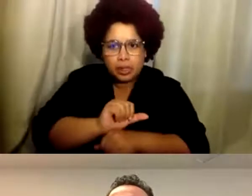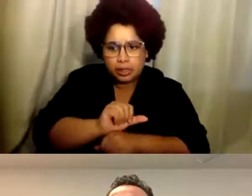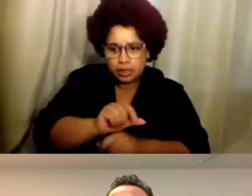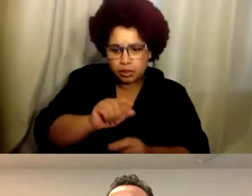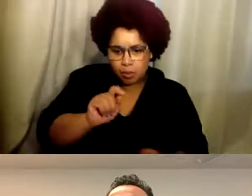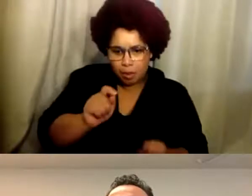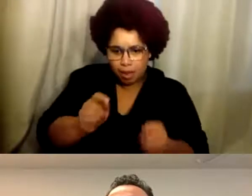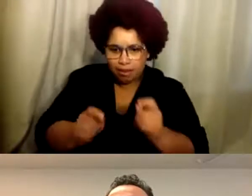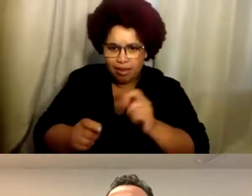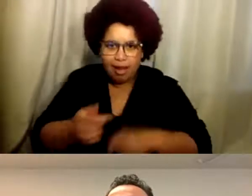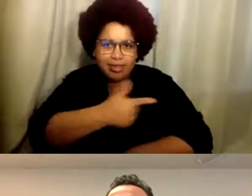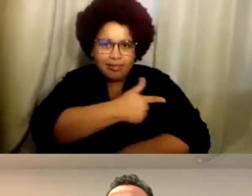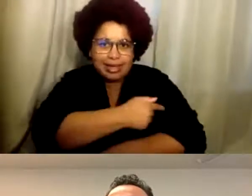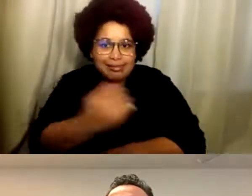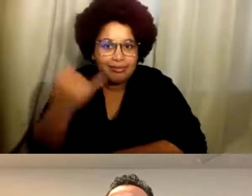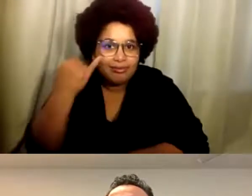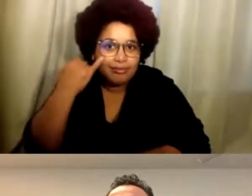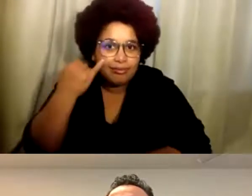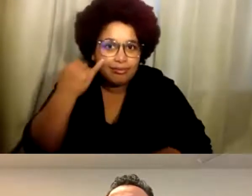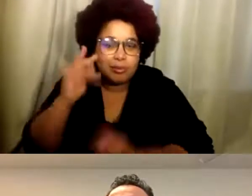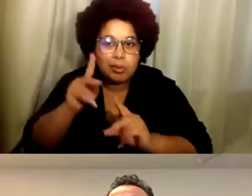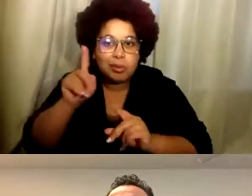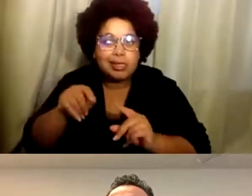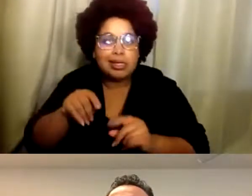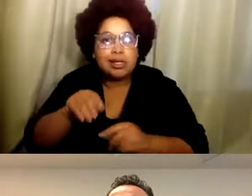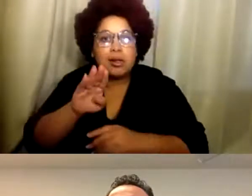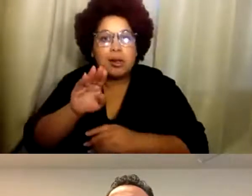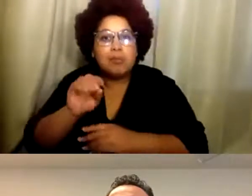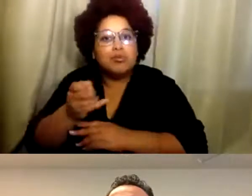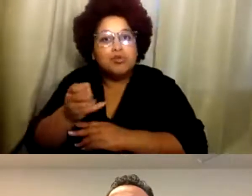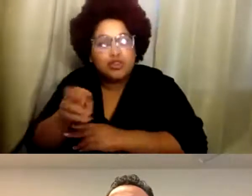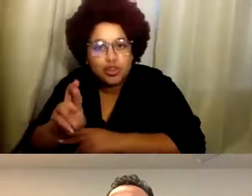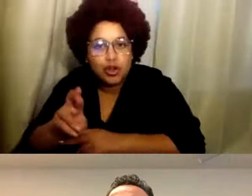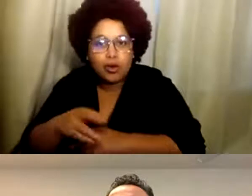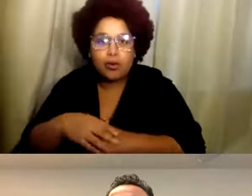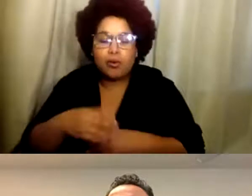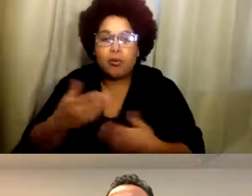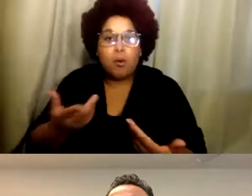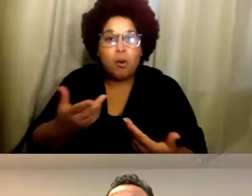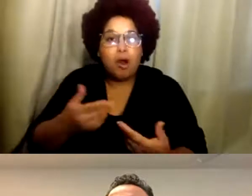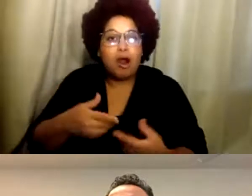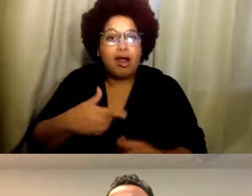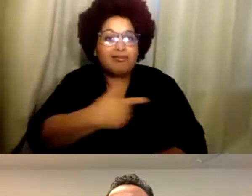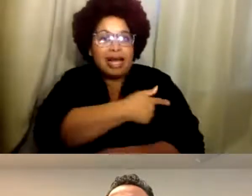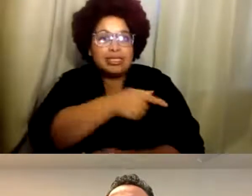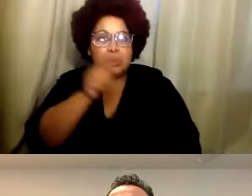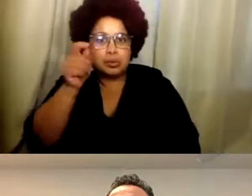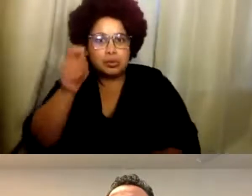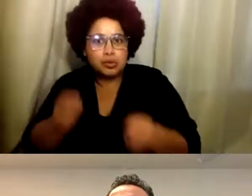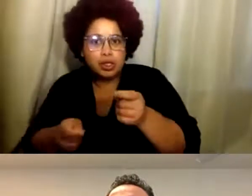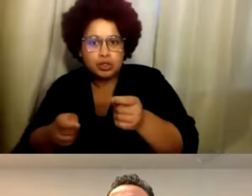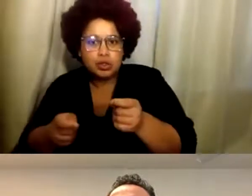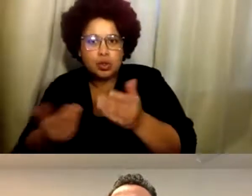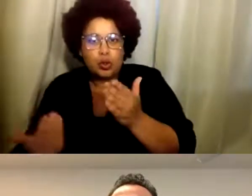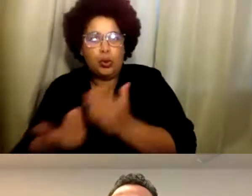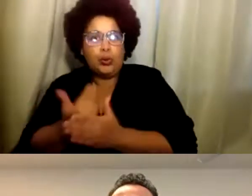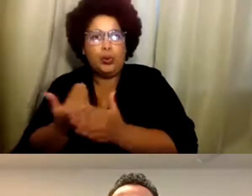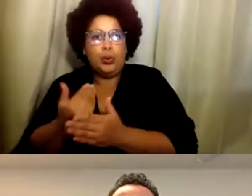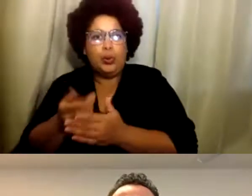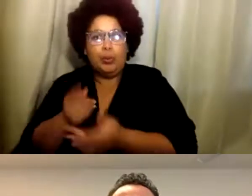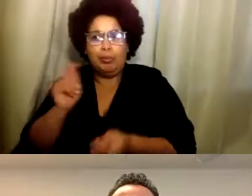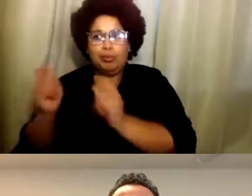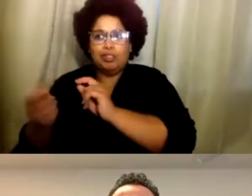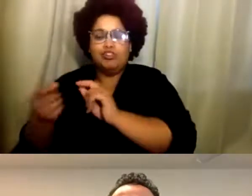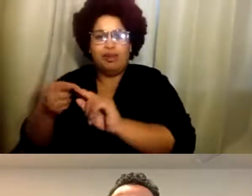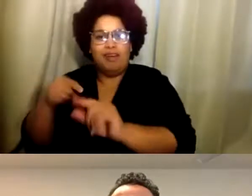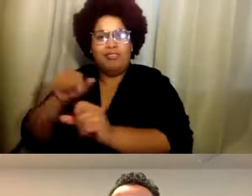the vaccine in case people need a booster or we need a vaccine to adjust to the mutations that are occurring. So